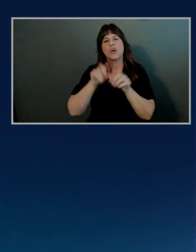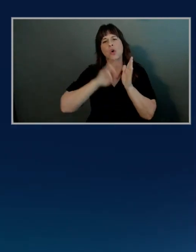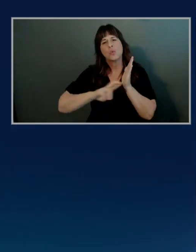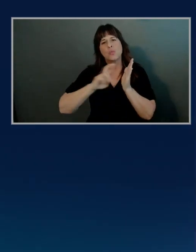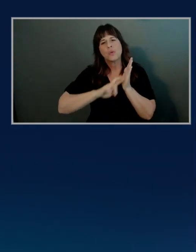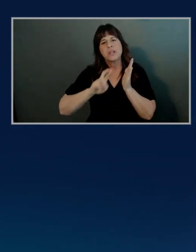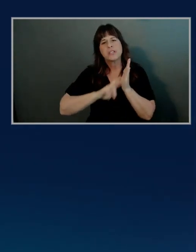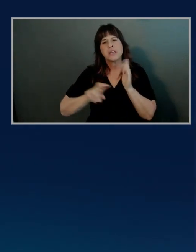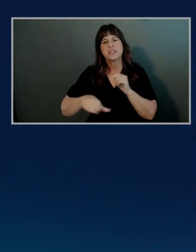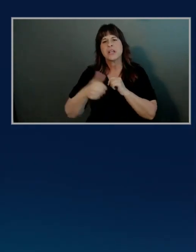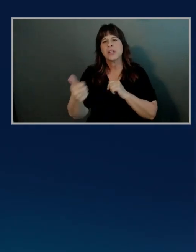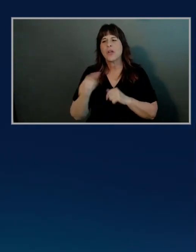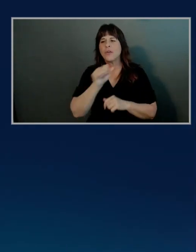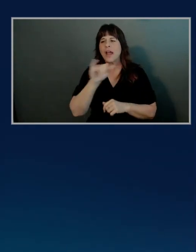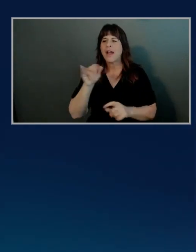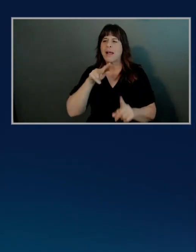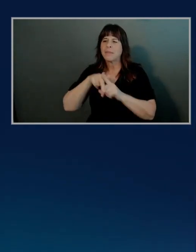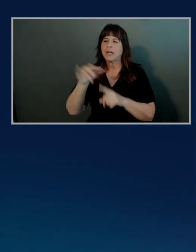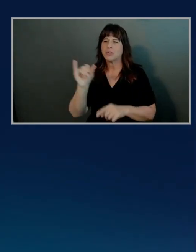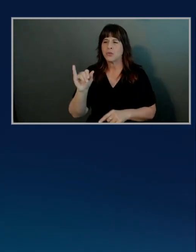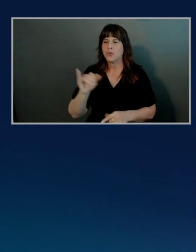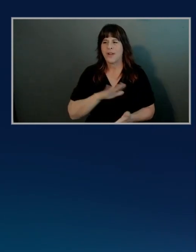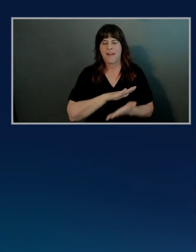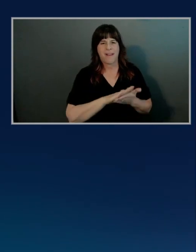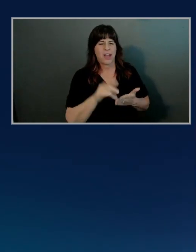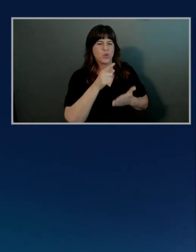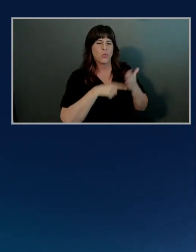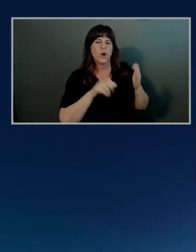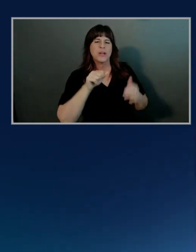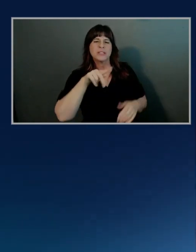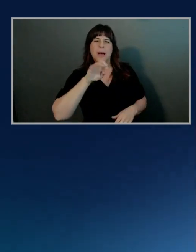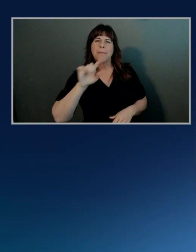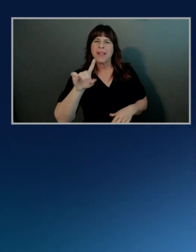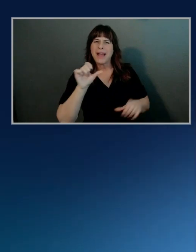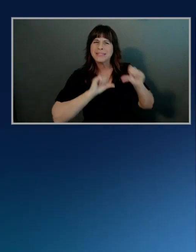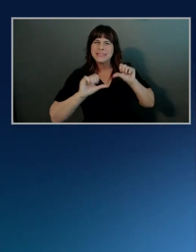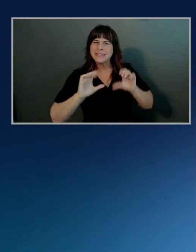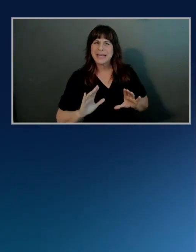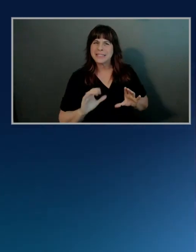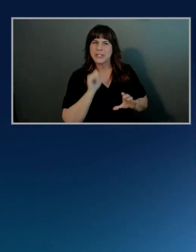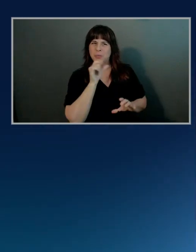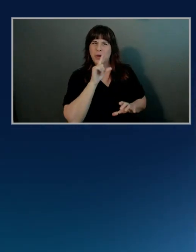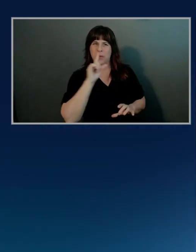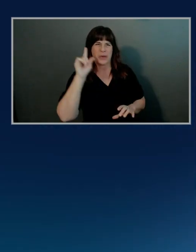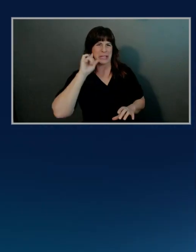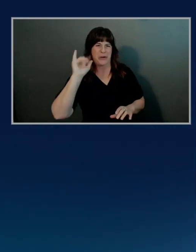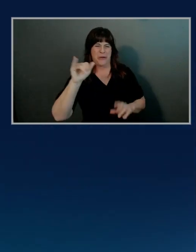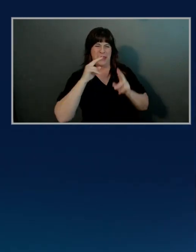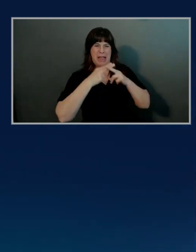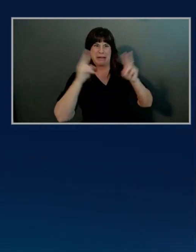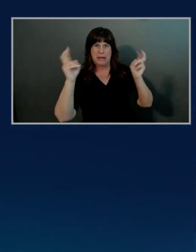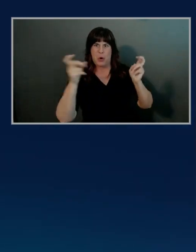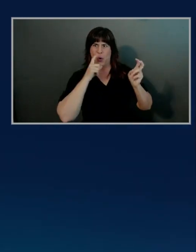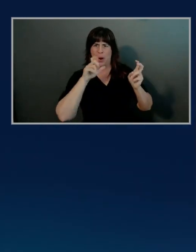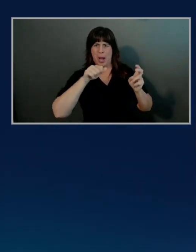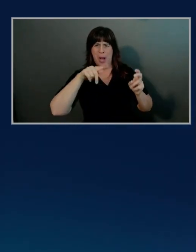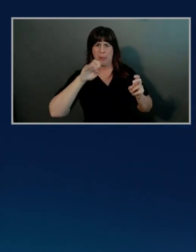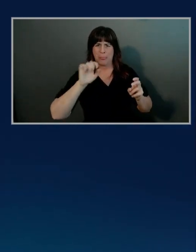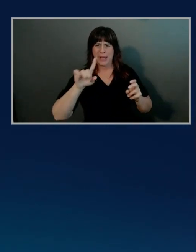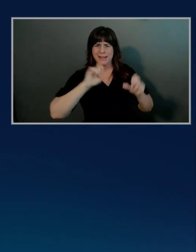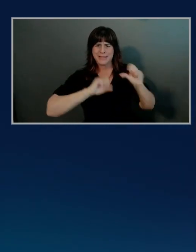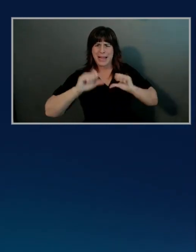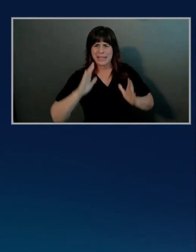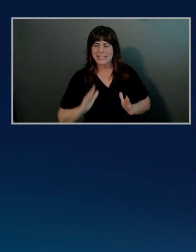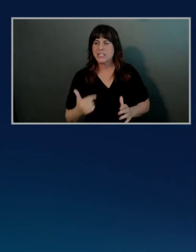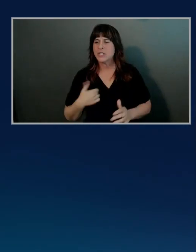and bias mitigation. Nice. What is an applied scientist? That's not something that we hear all the time. What is it? Sounds very fancy. Yeah, so